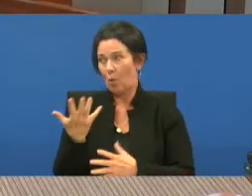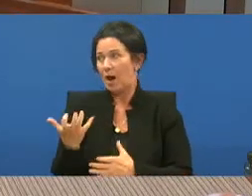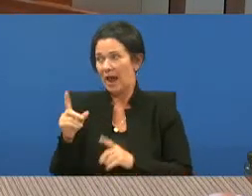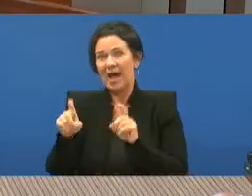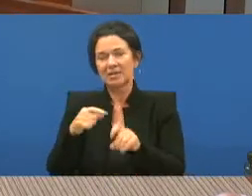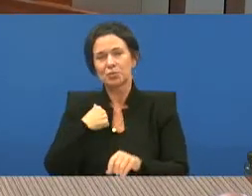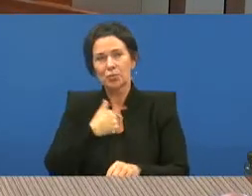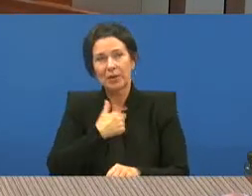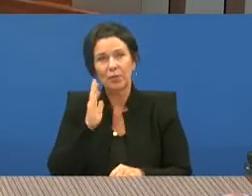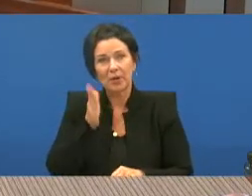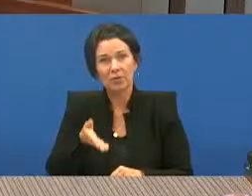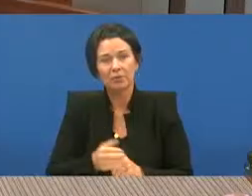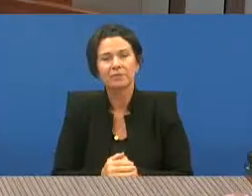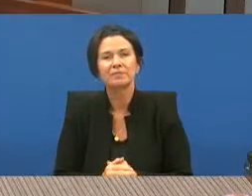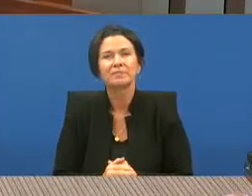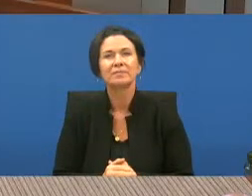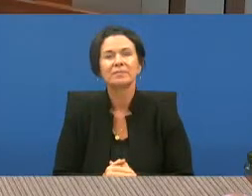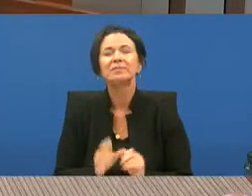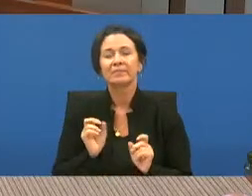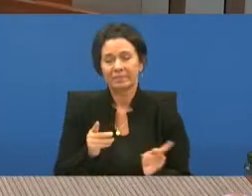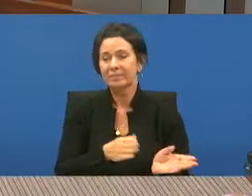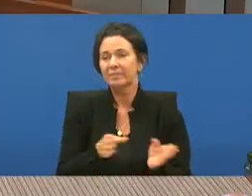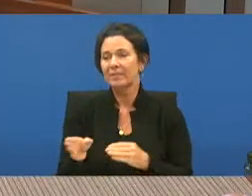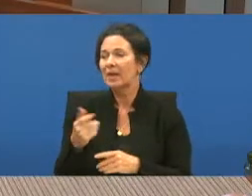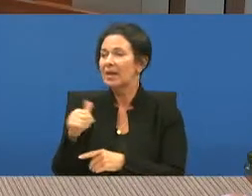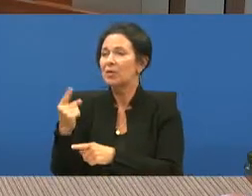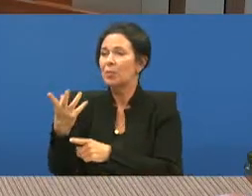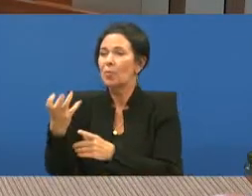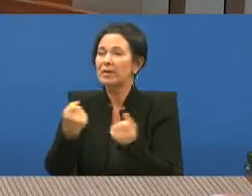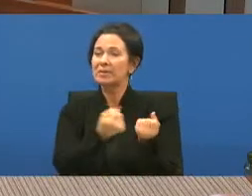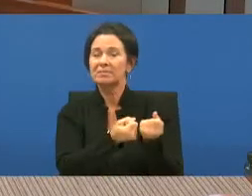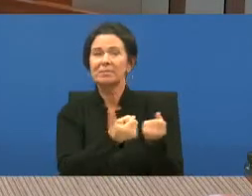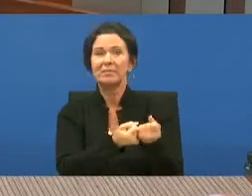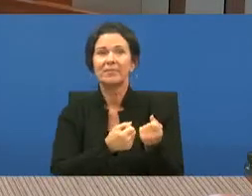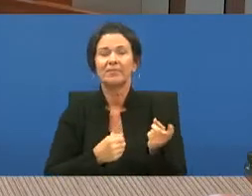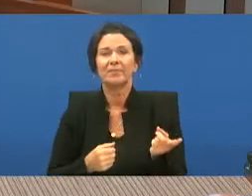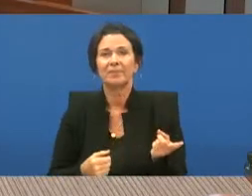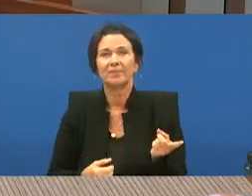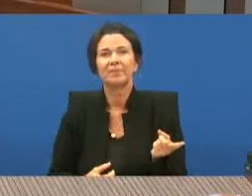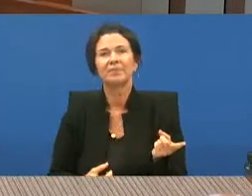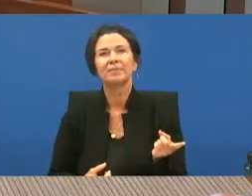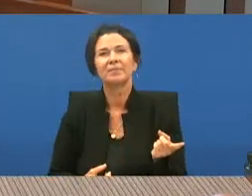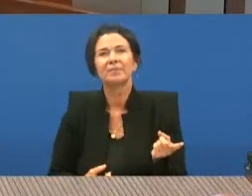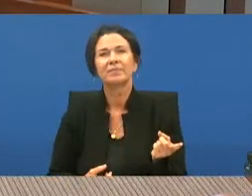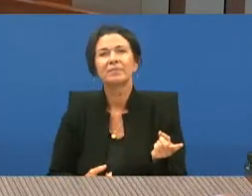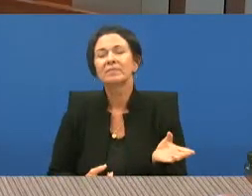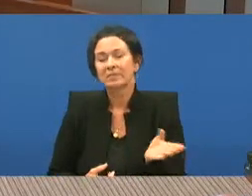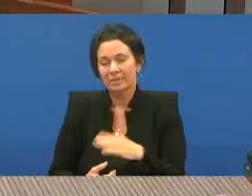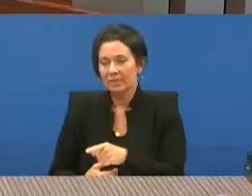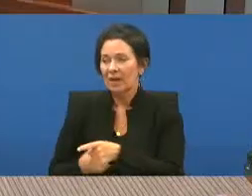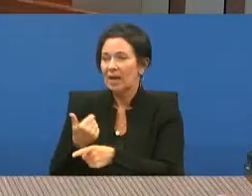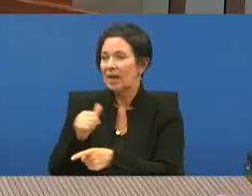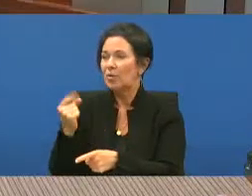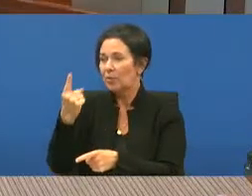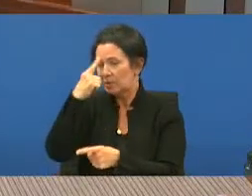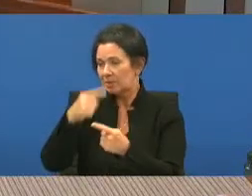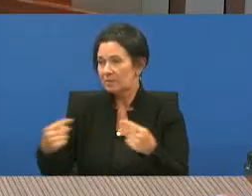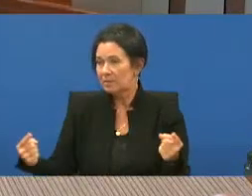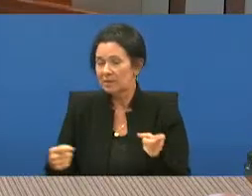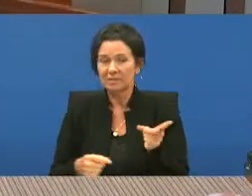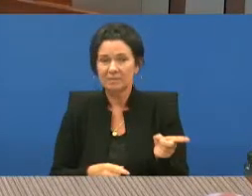we're gonna move to, anyone else wishing to speak in favor of this project? Okay, we're gonna go to opposition. I have Kimberly